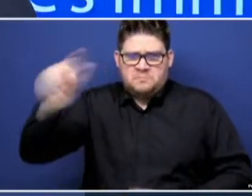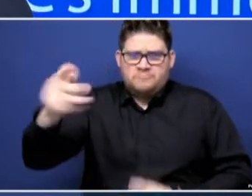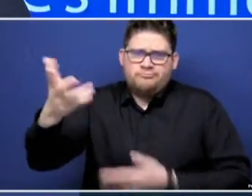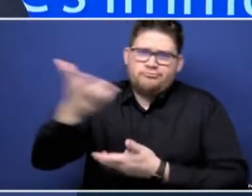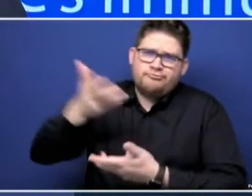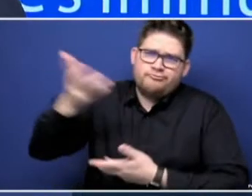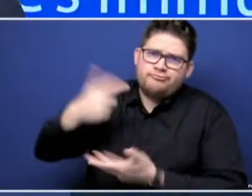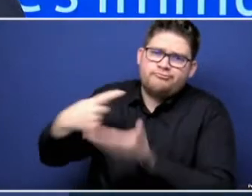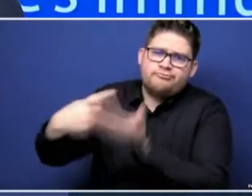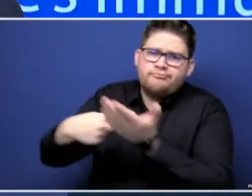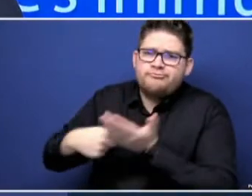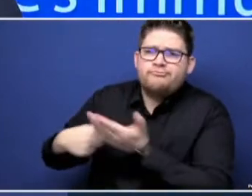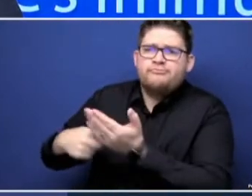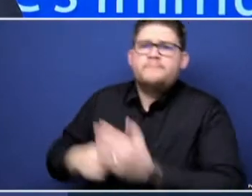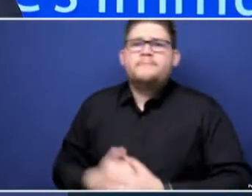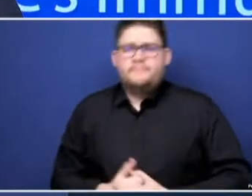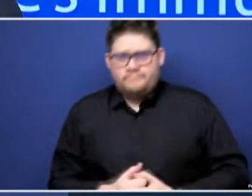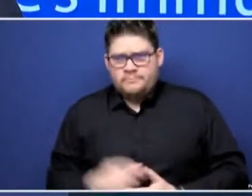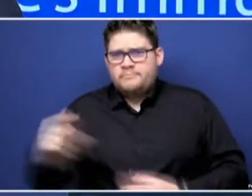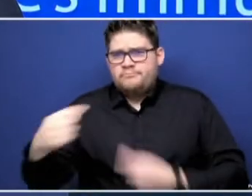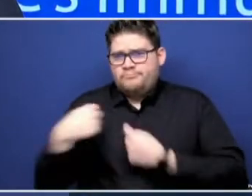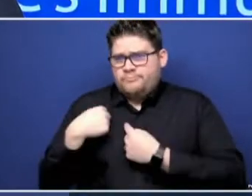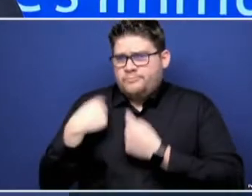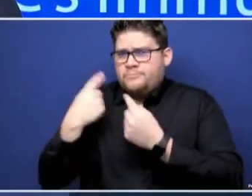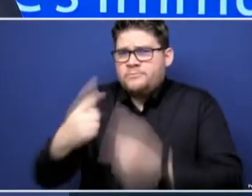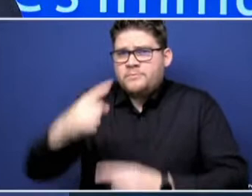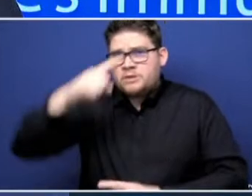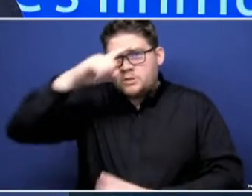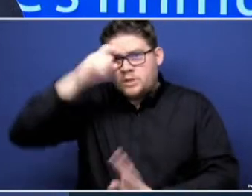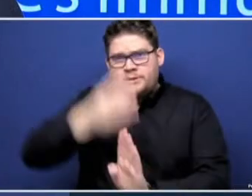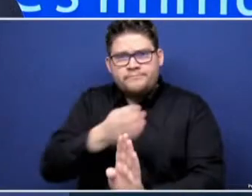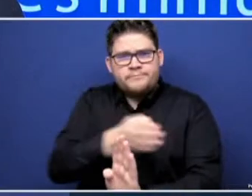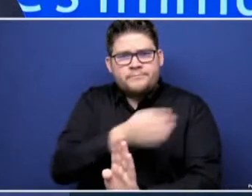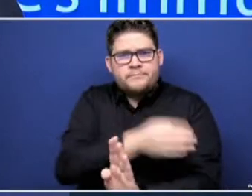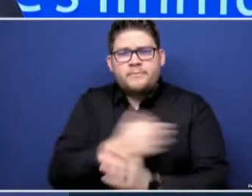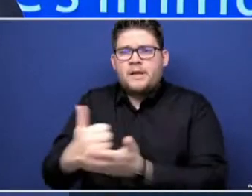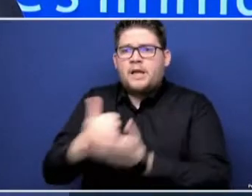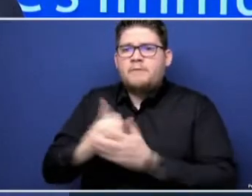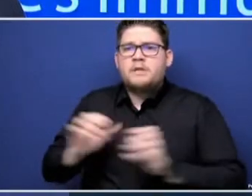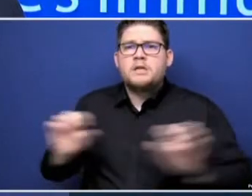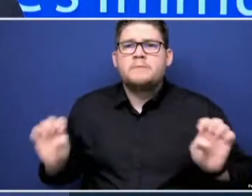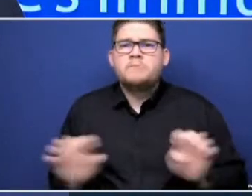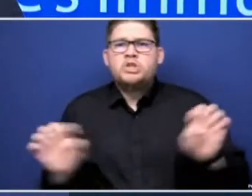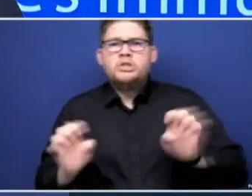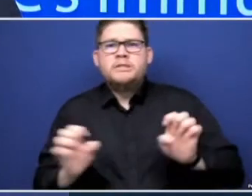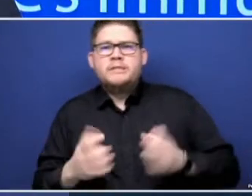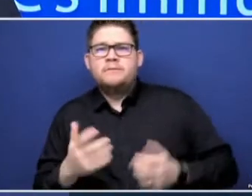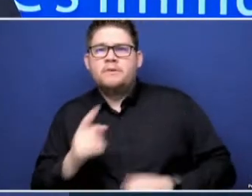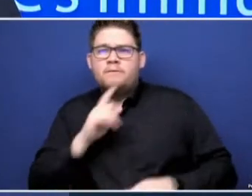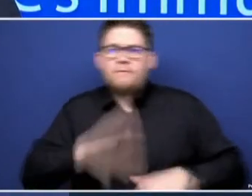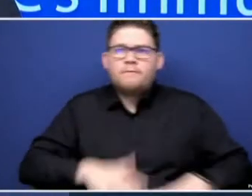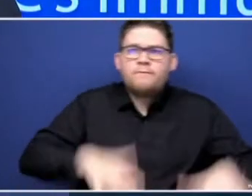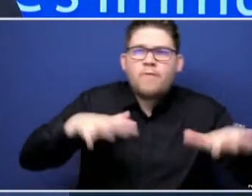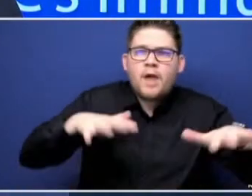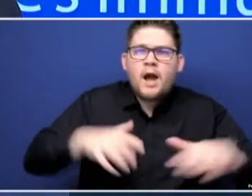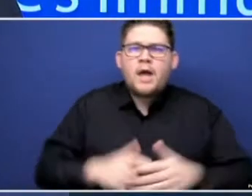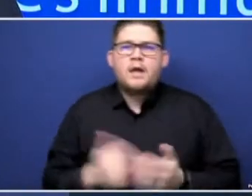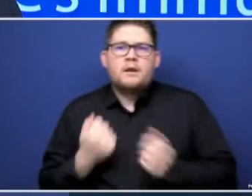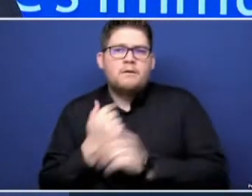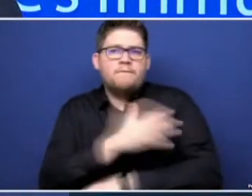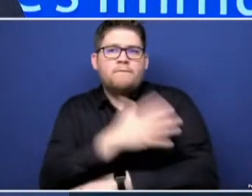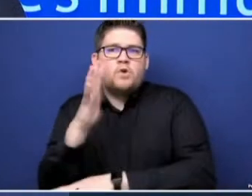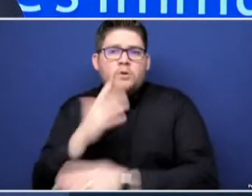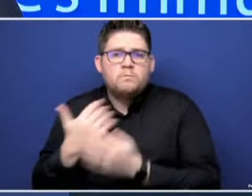networks, it's Facebook. And on Facebook, you can see from people in Rupert and the environment talking about how proud they are of the work of